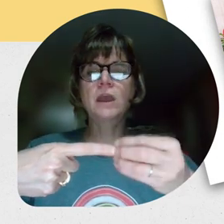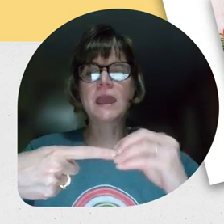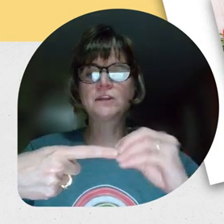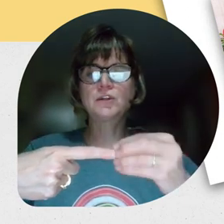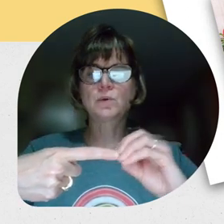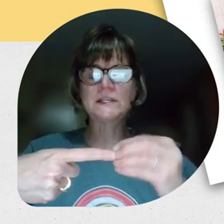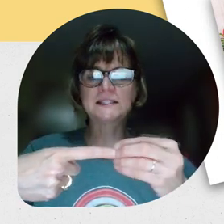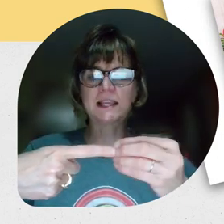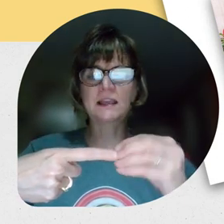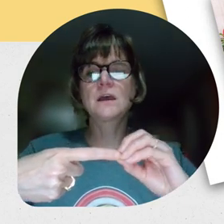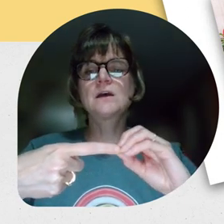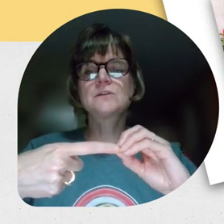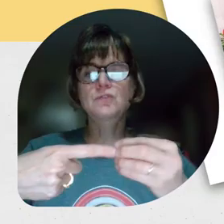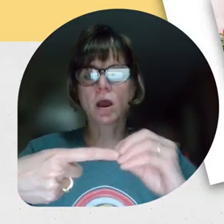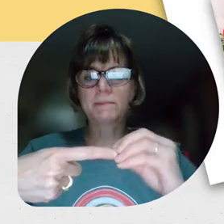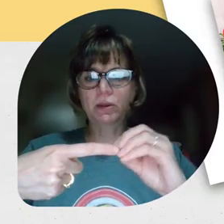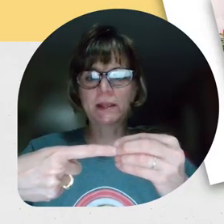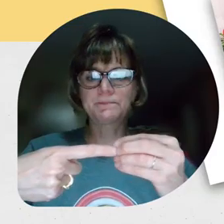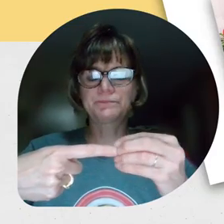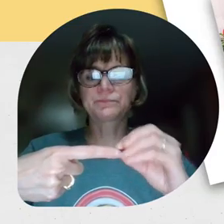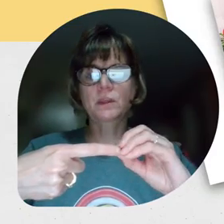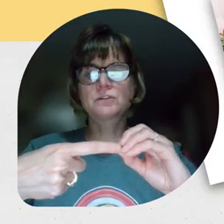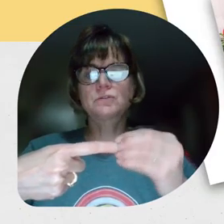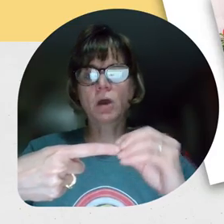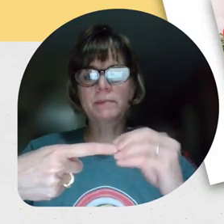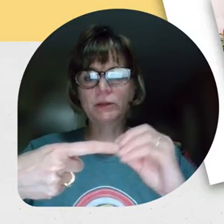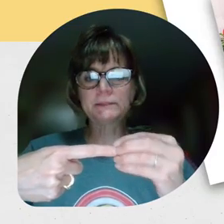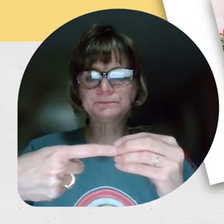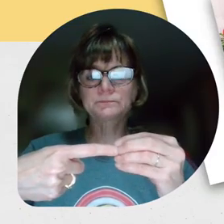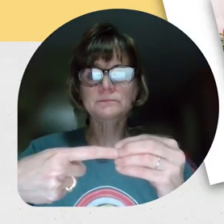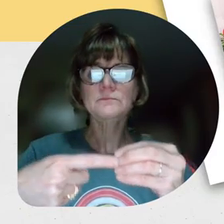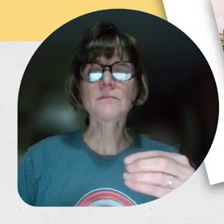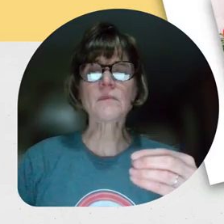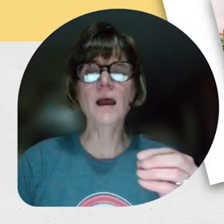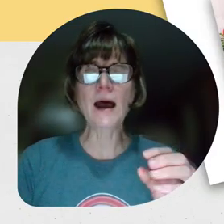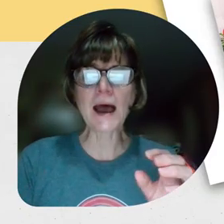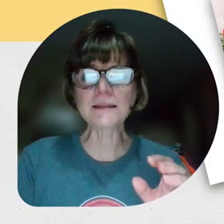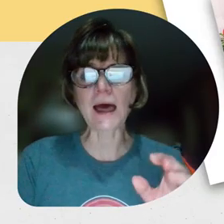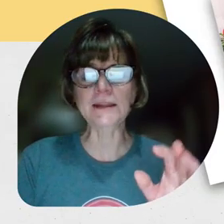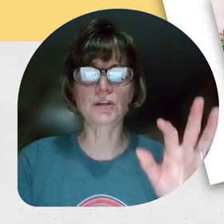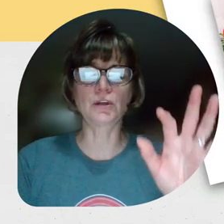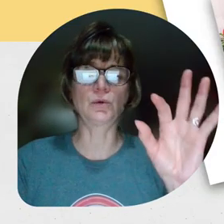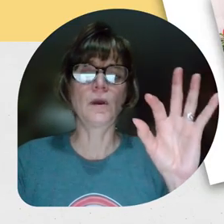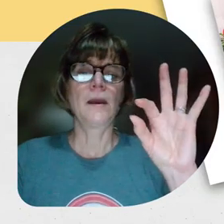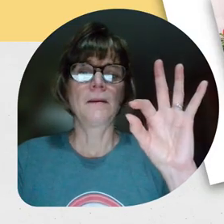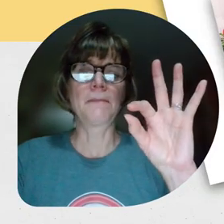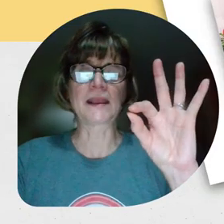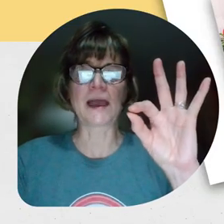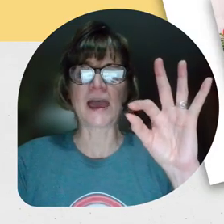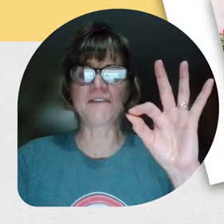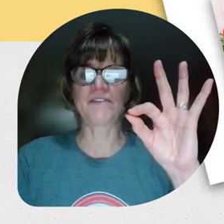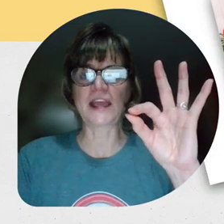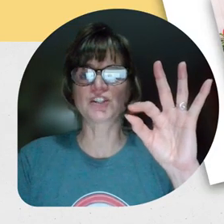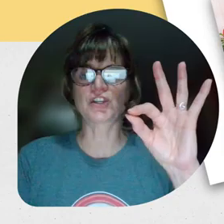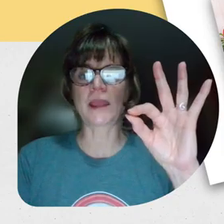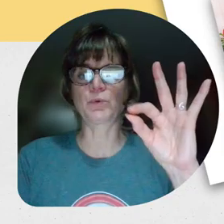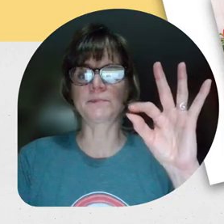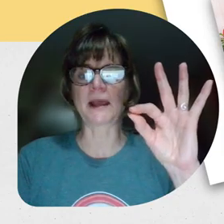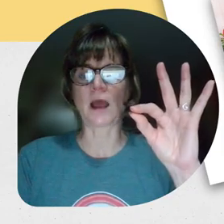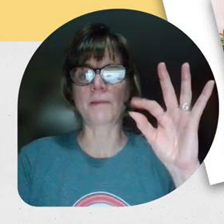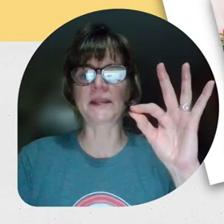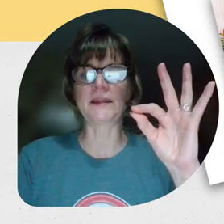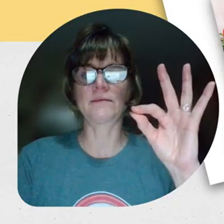finger, and you're twisting. Strawberry, strawberry. I like to make a F hand